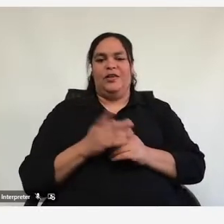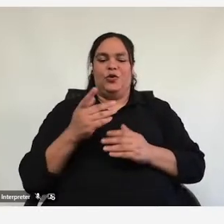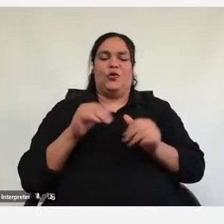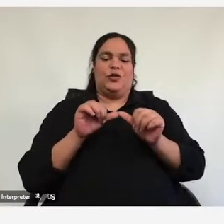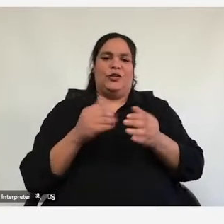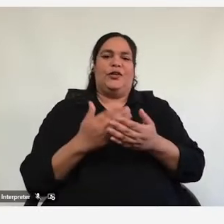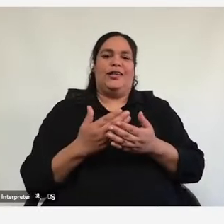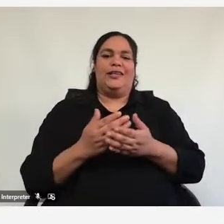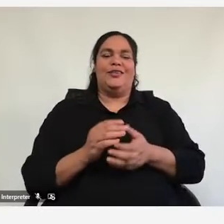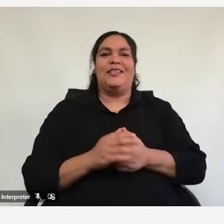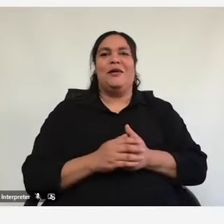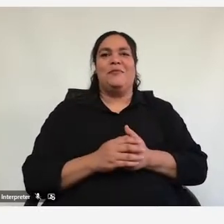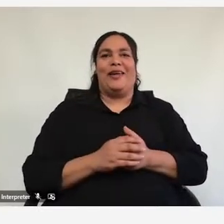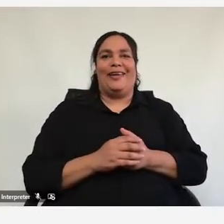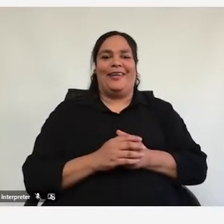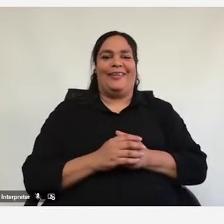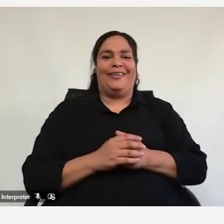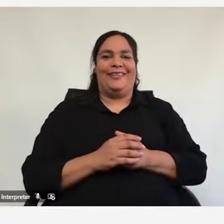continue.